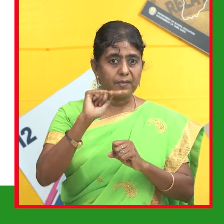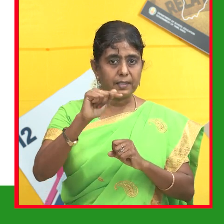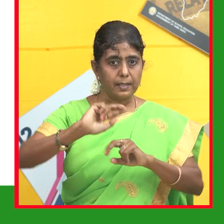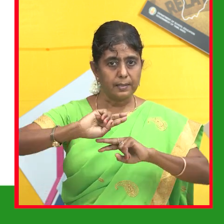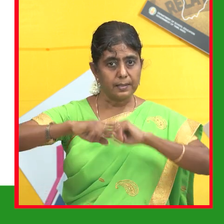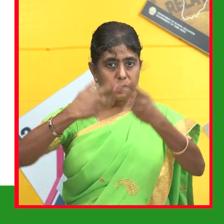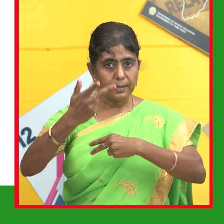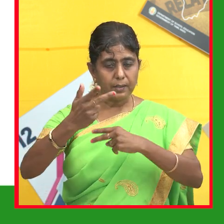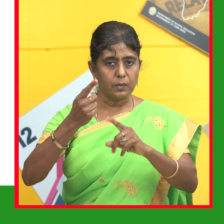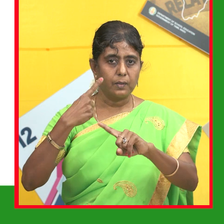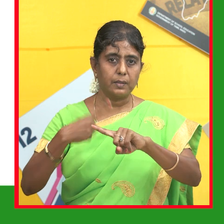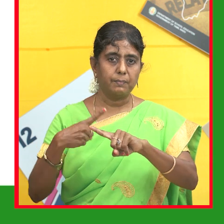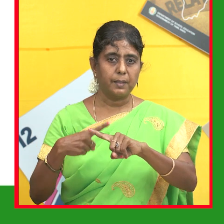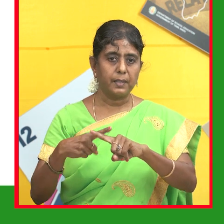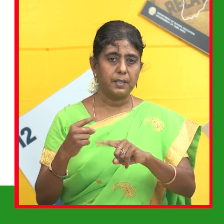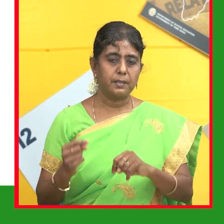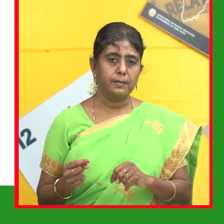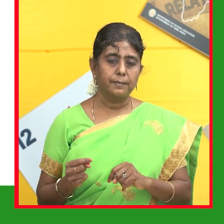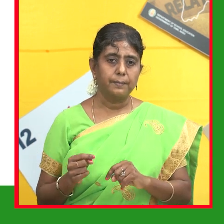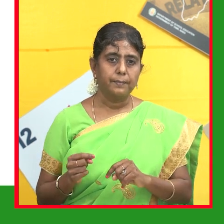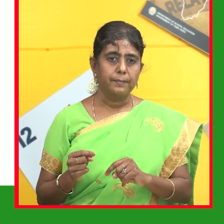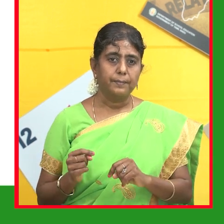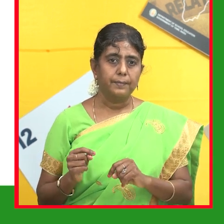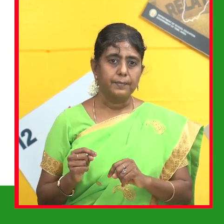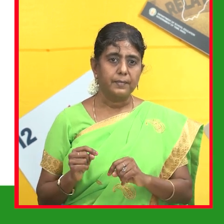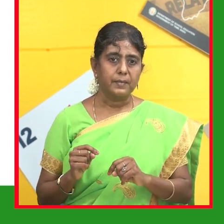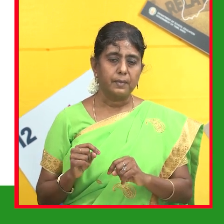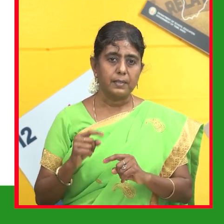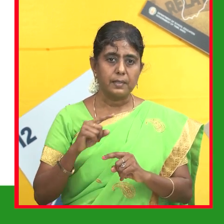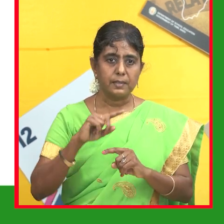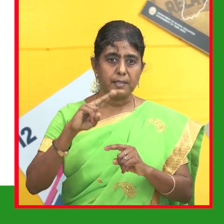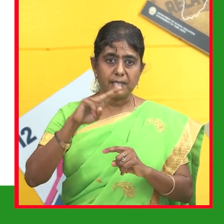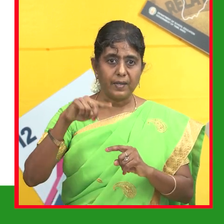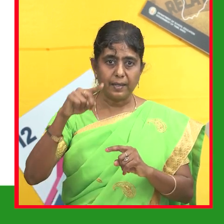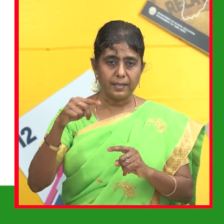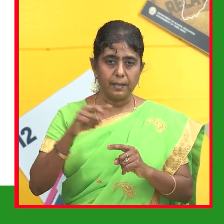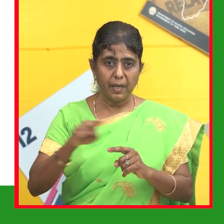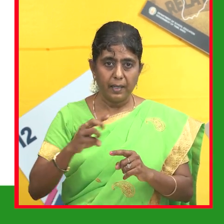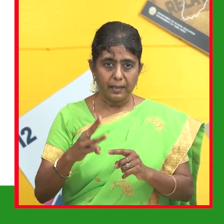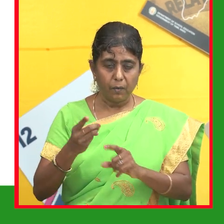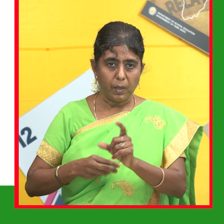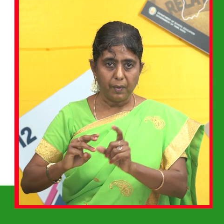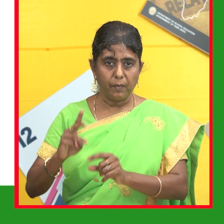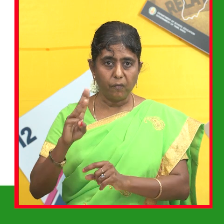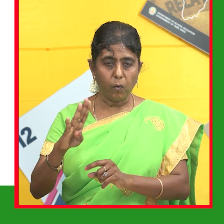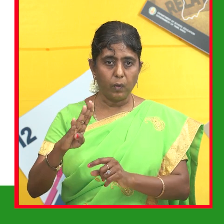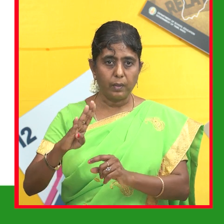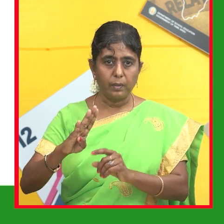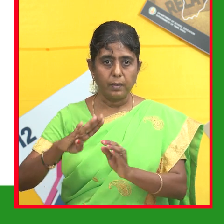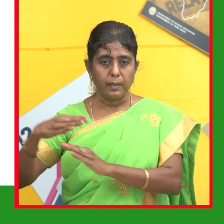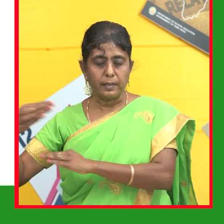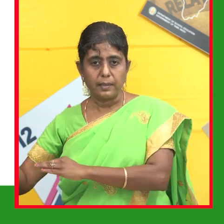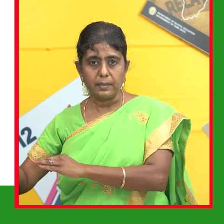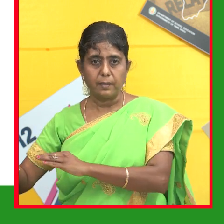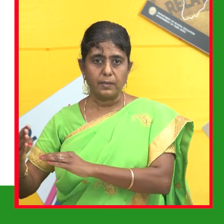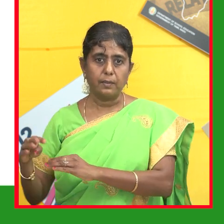division symbol can change as multiplication symbol. That 7x by 3y4 is the right side